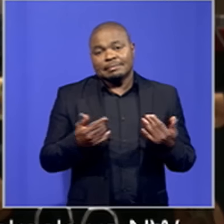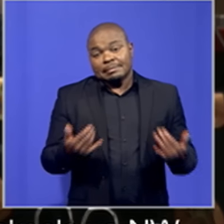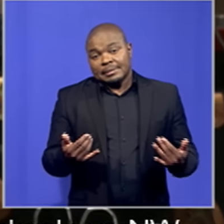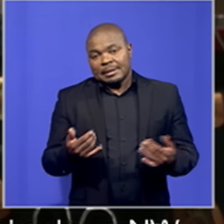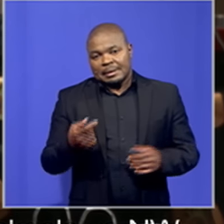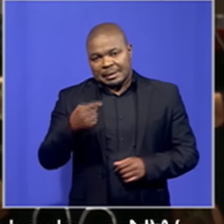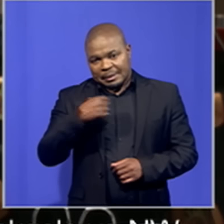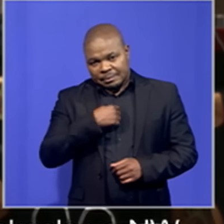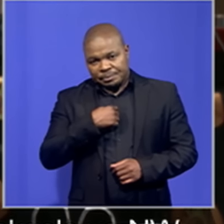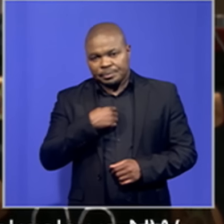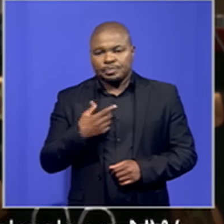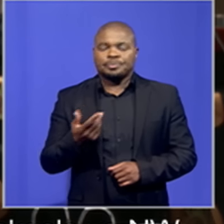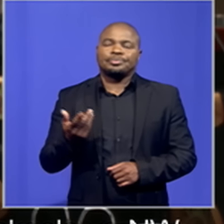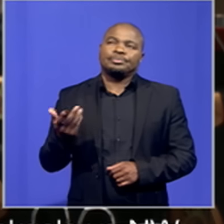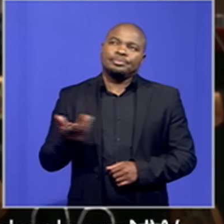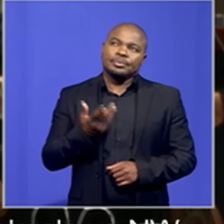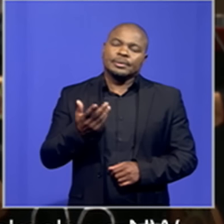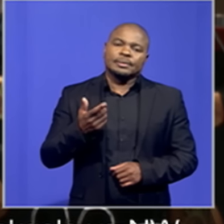considering